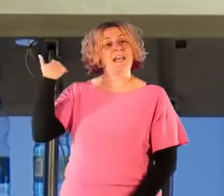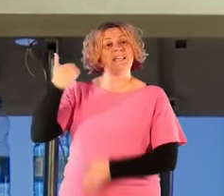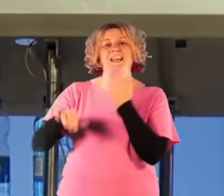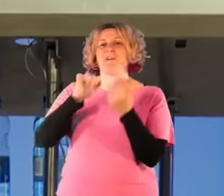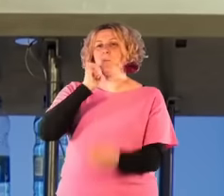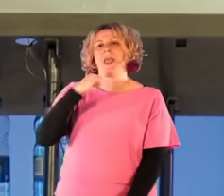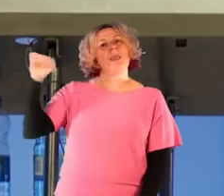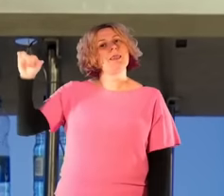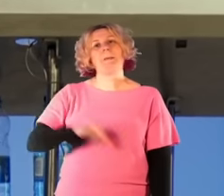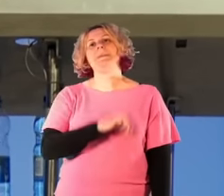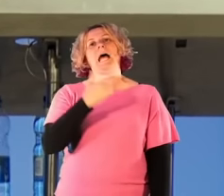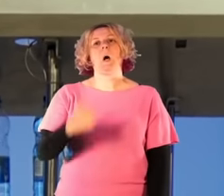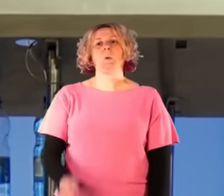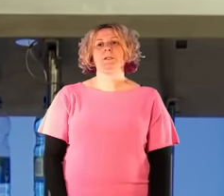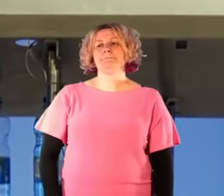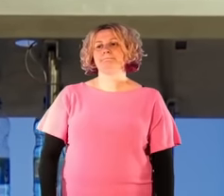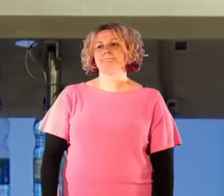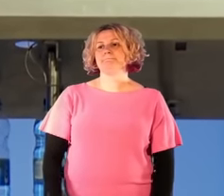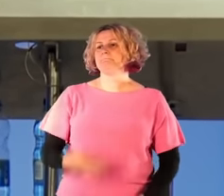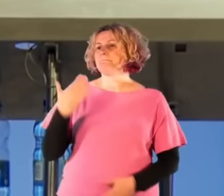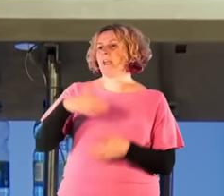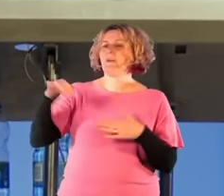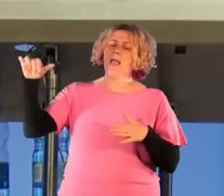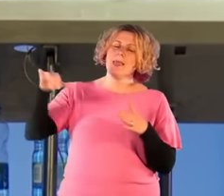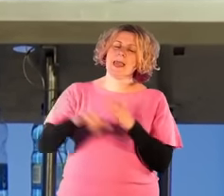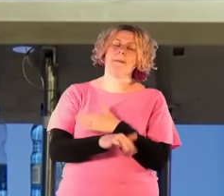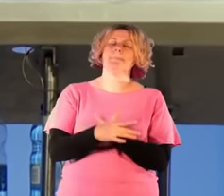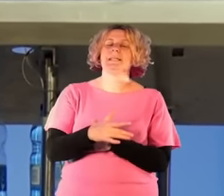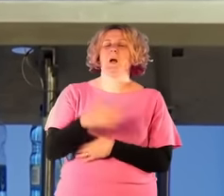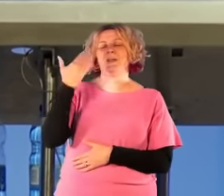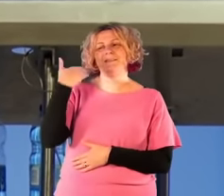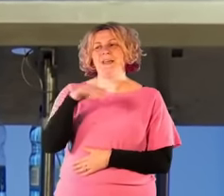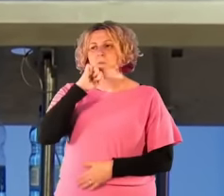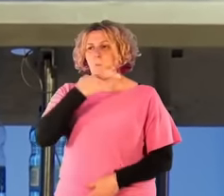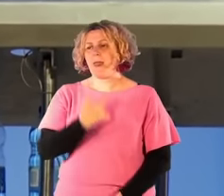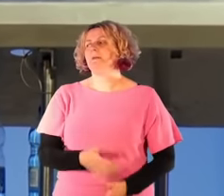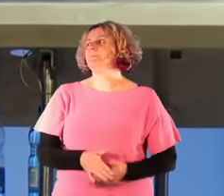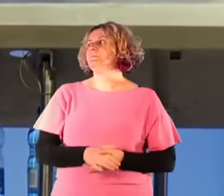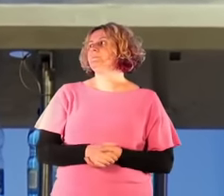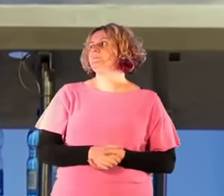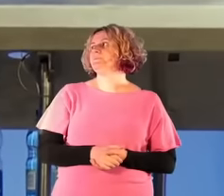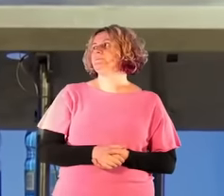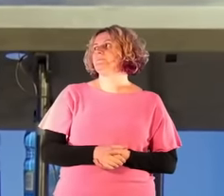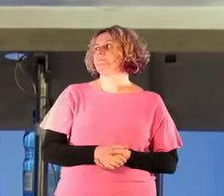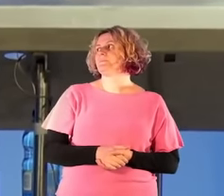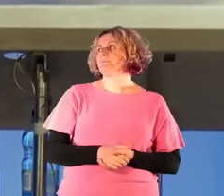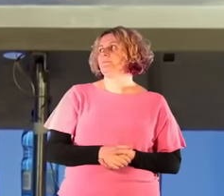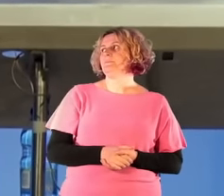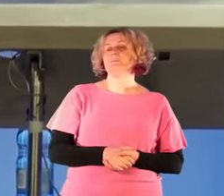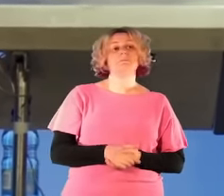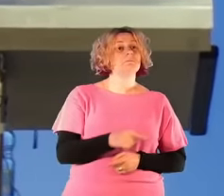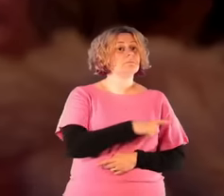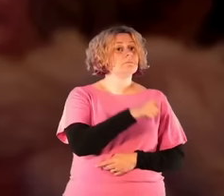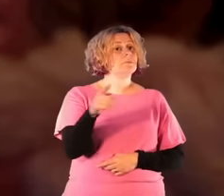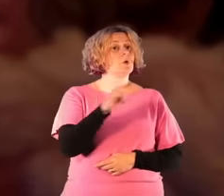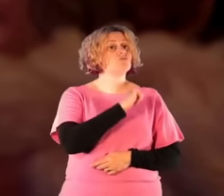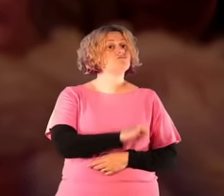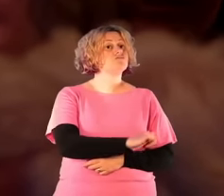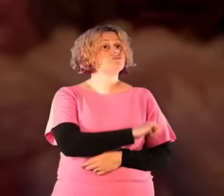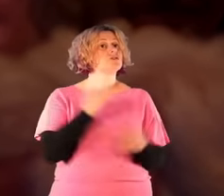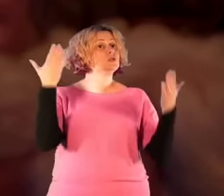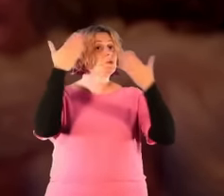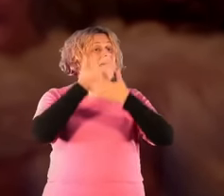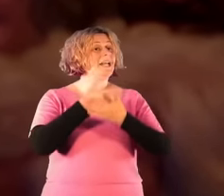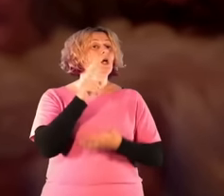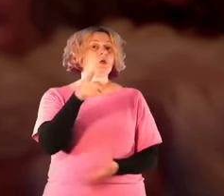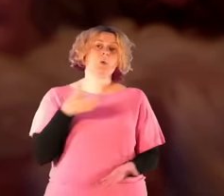will. Never let me down yet, and he never will. And here's the security. If you're a Christian, right, you are secure.